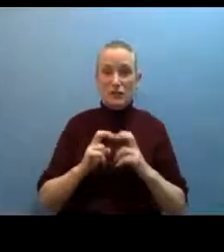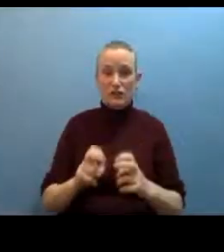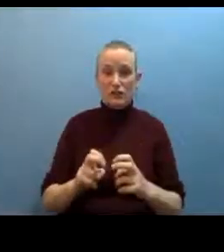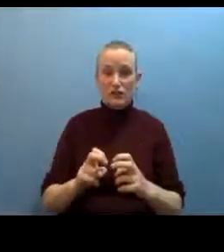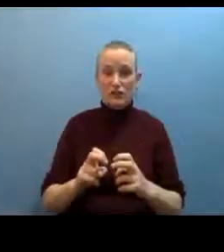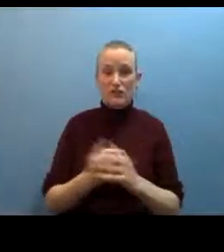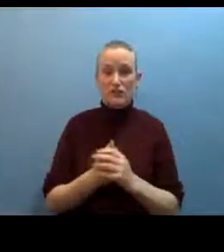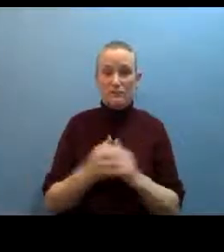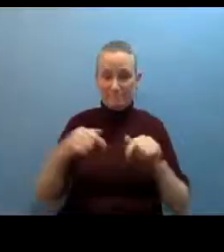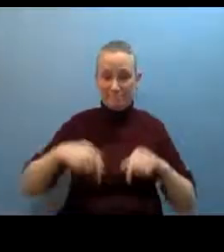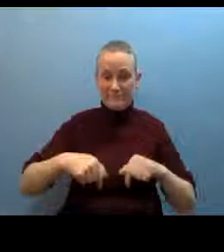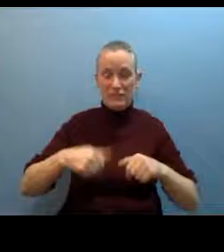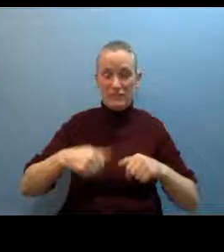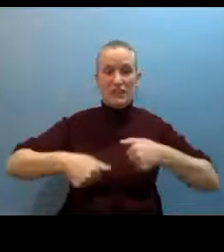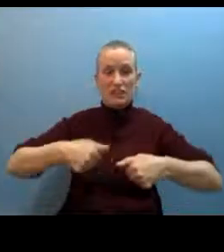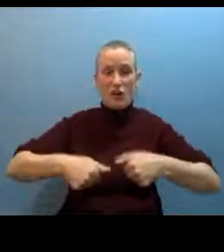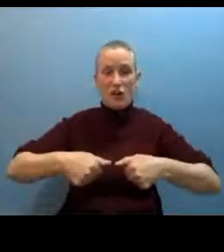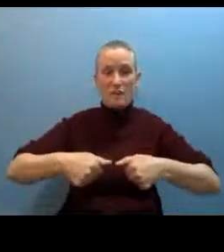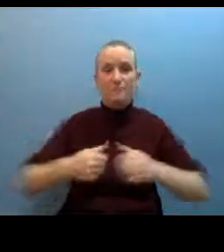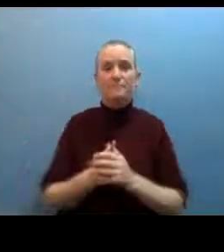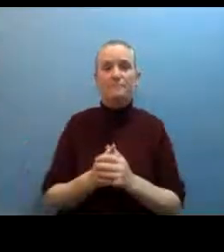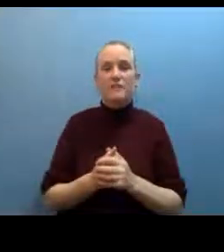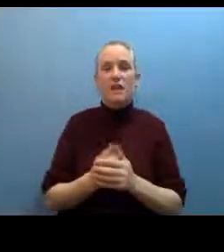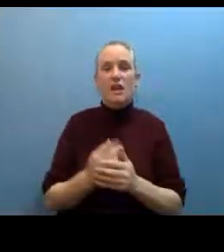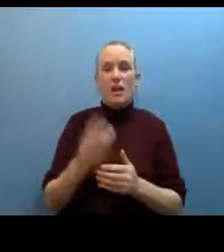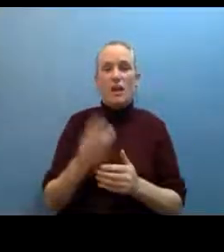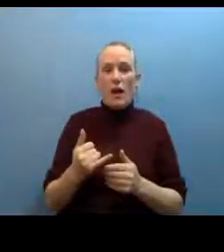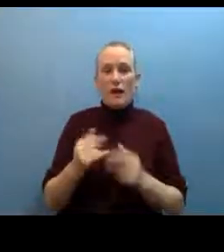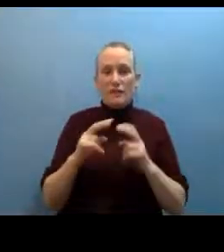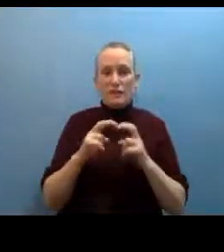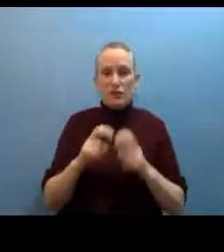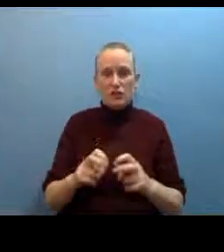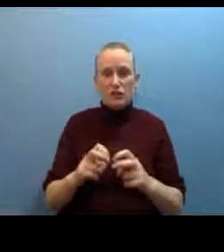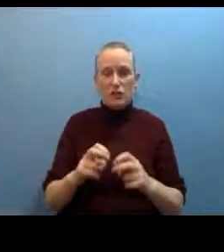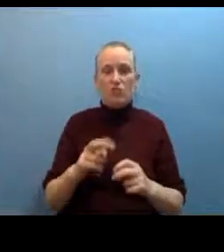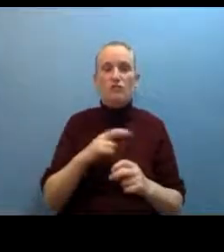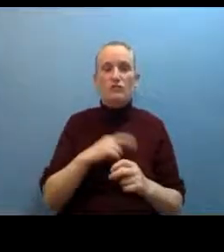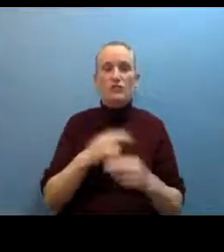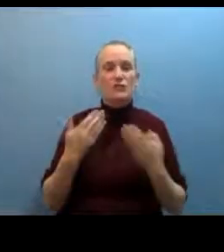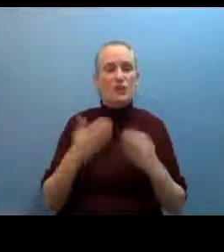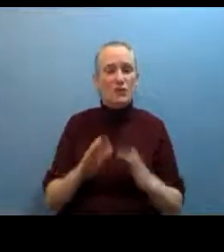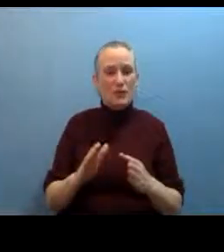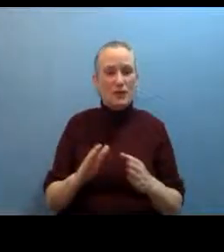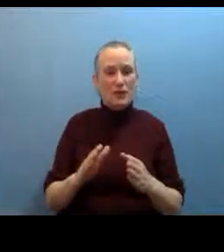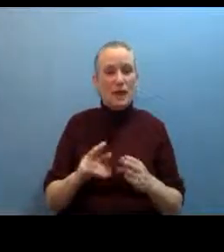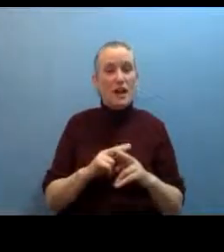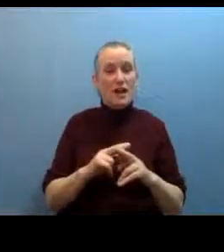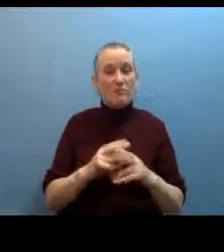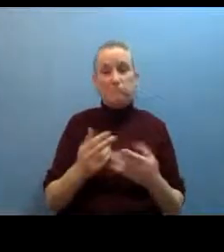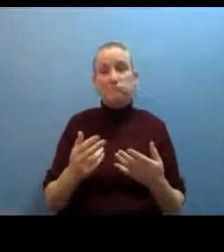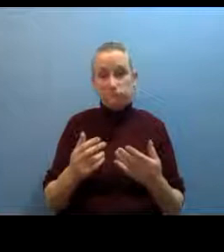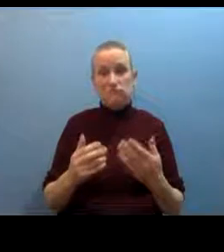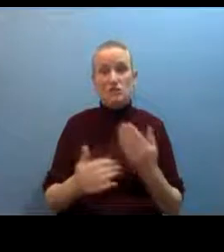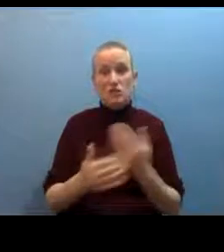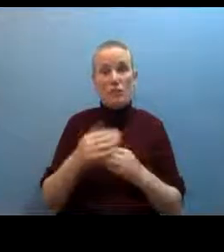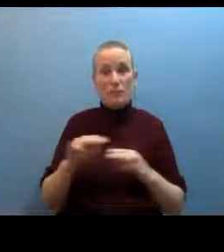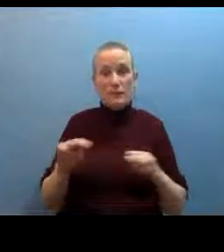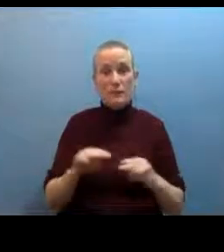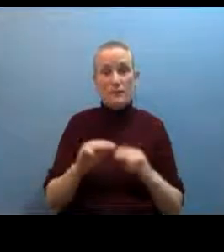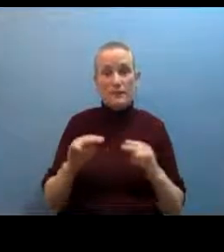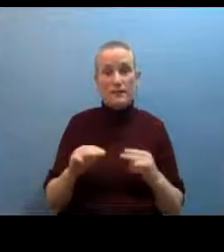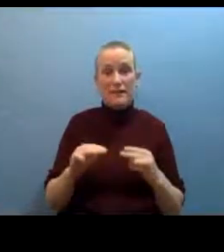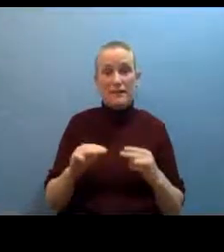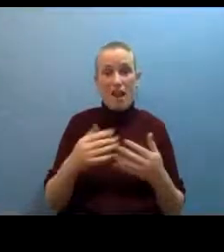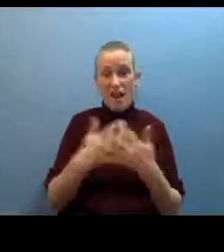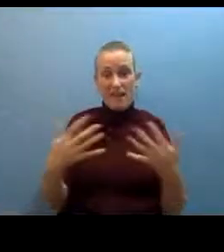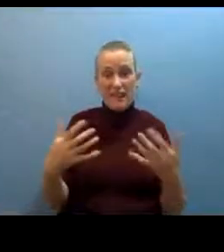within Jigsaw. And the reason that we wanted to do this was to really show that it's not unusual for young people to have